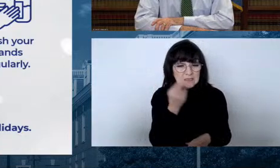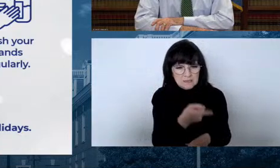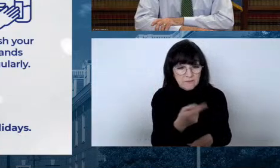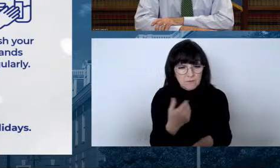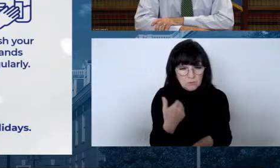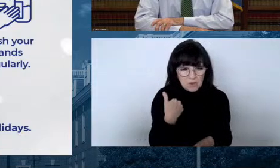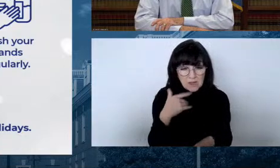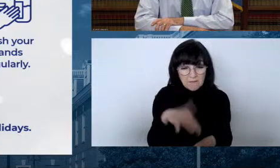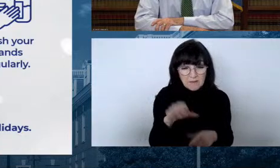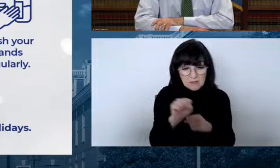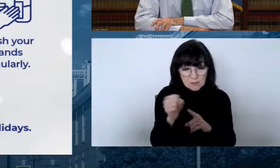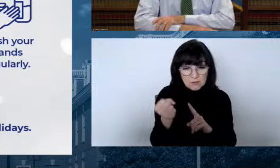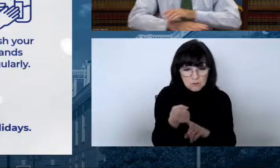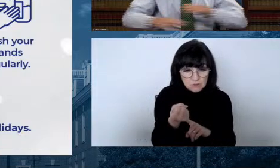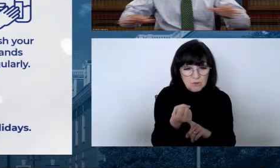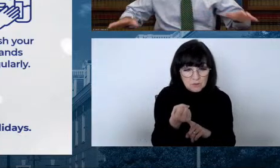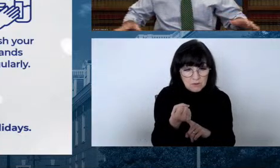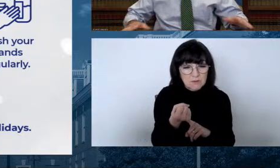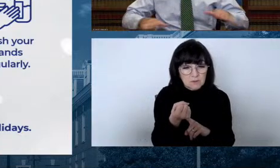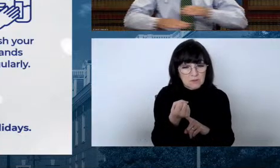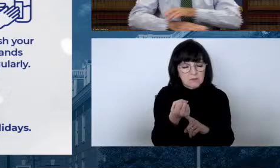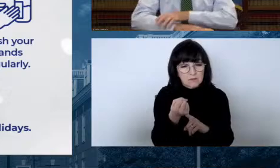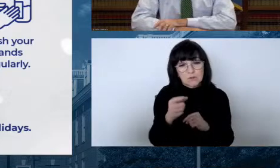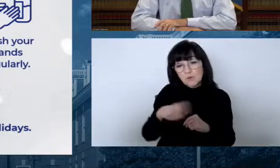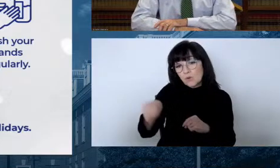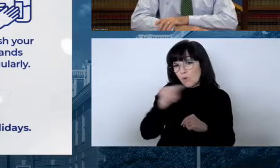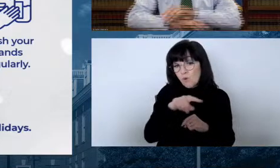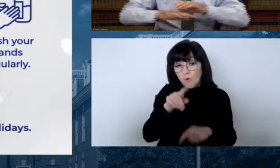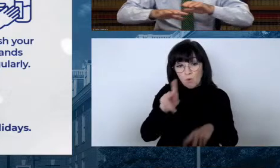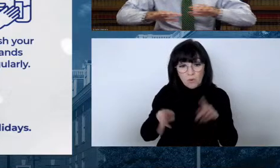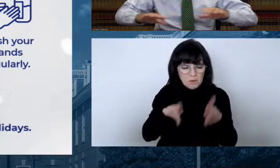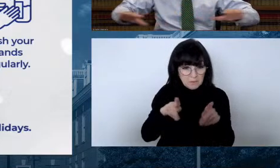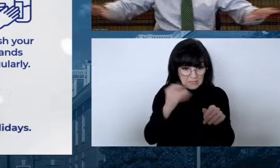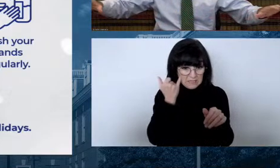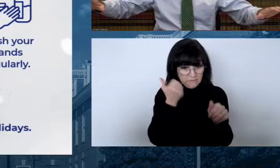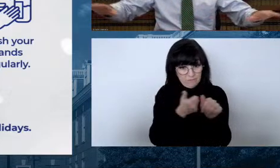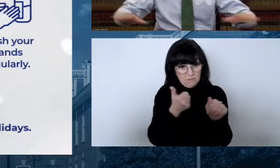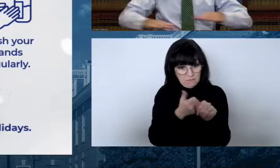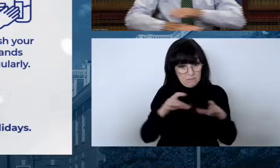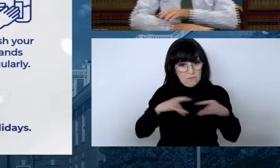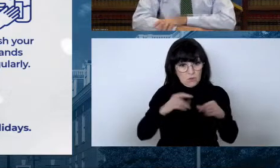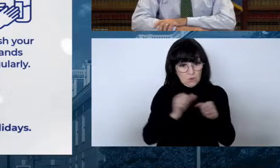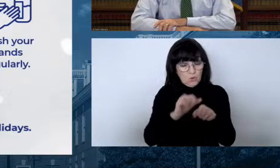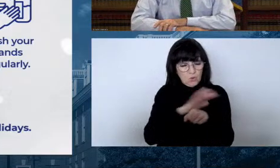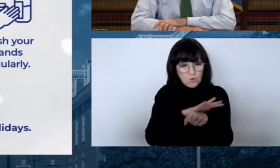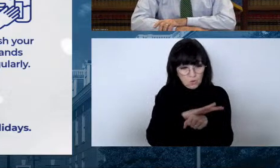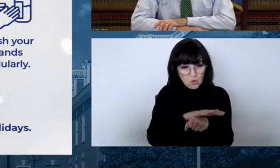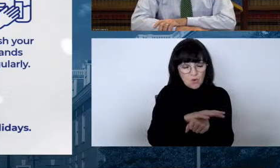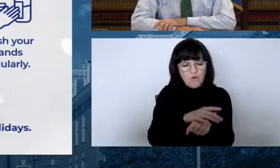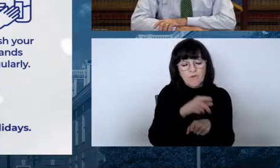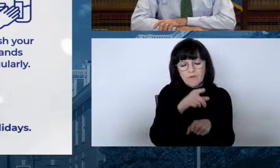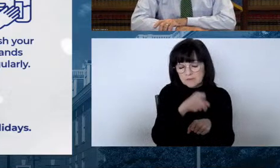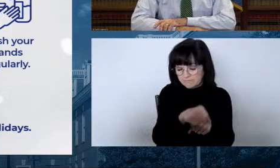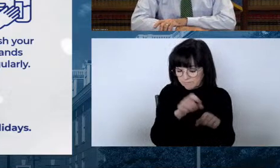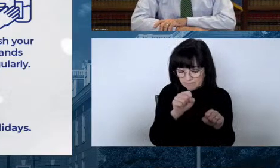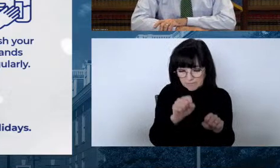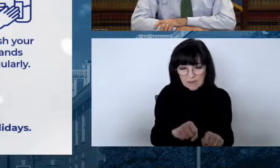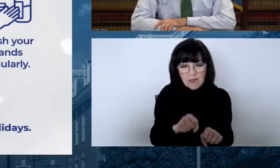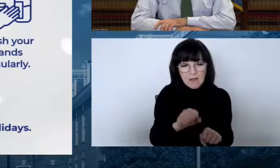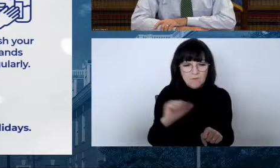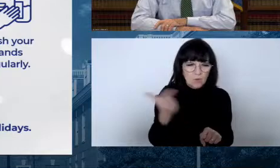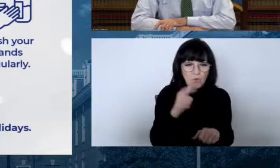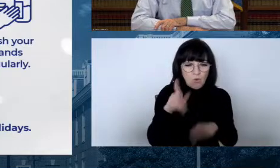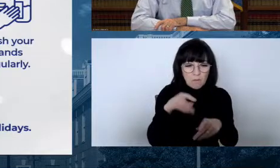been tested positive, all the folks around you need to quarantine so we don't have further spread of that virus. That's a really